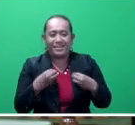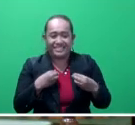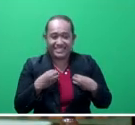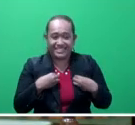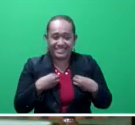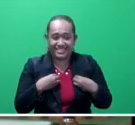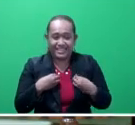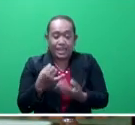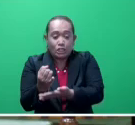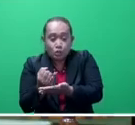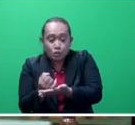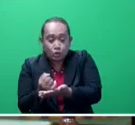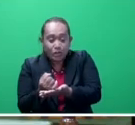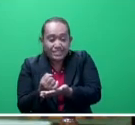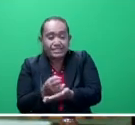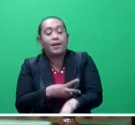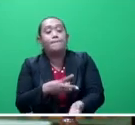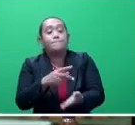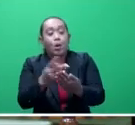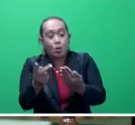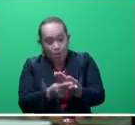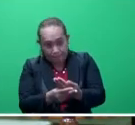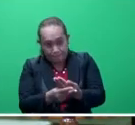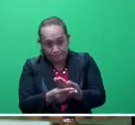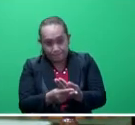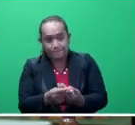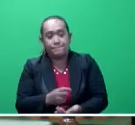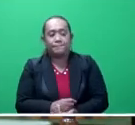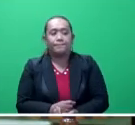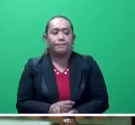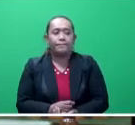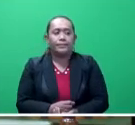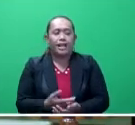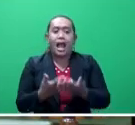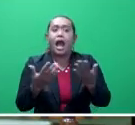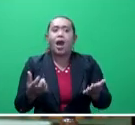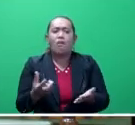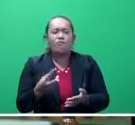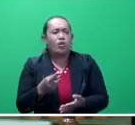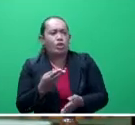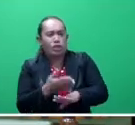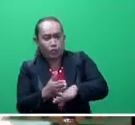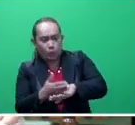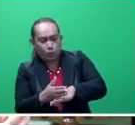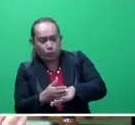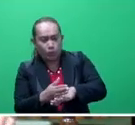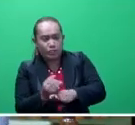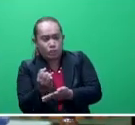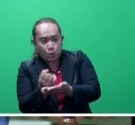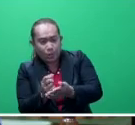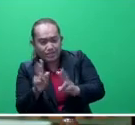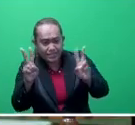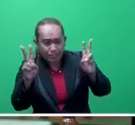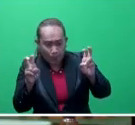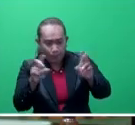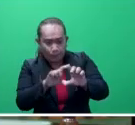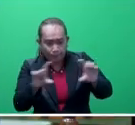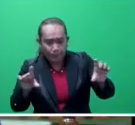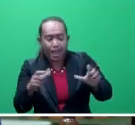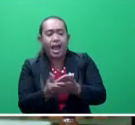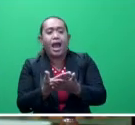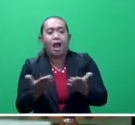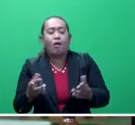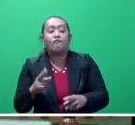million per year. We've been doing it for the past 4 years. For the new insurance term, Mr. Speaker, sir, those eligible for term life and